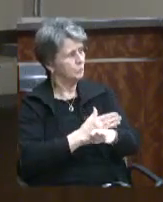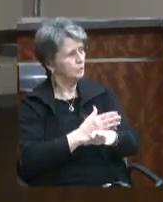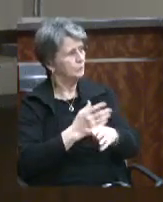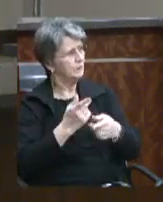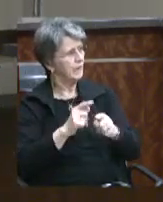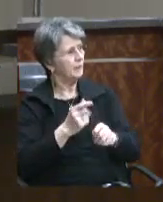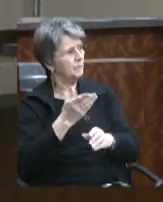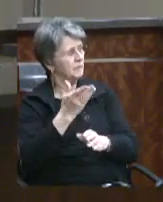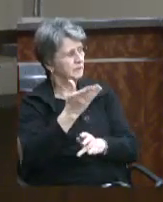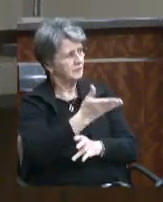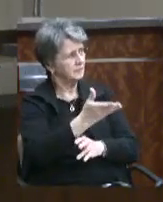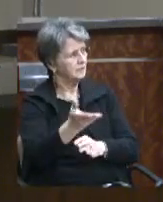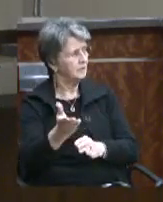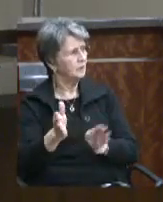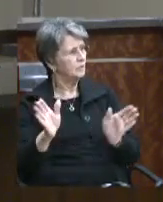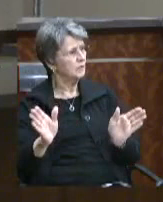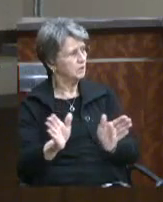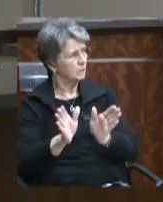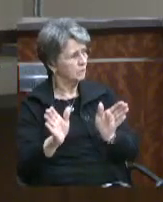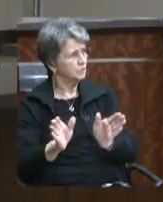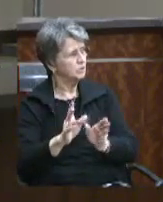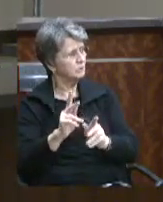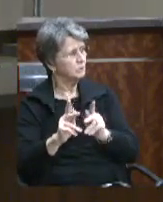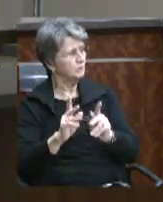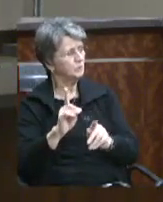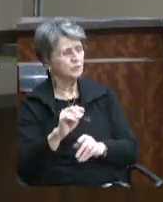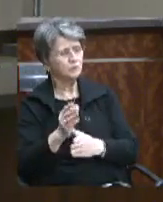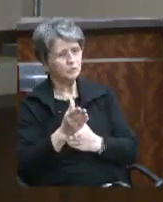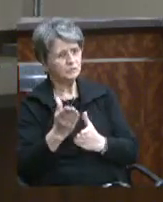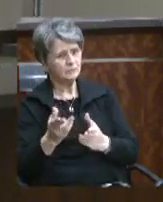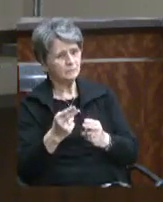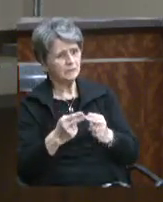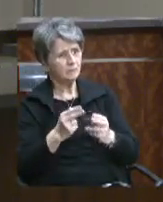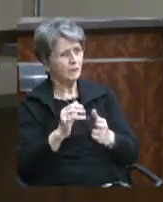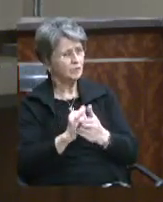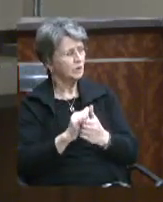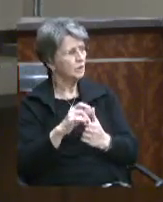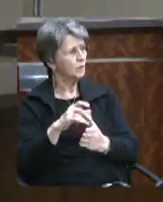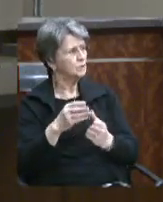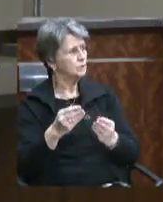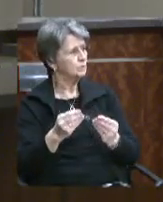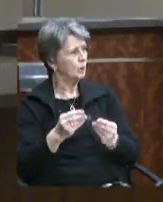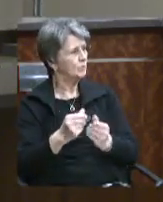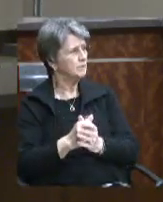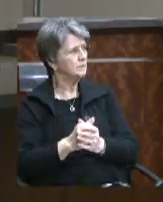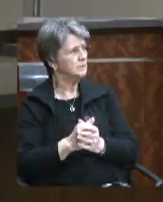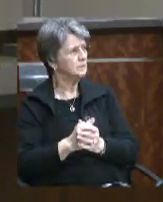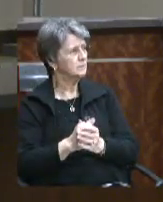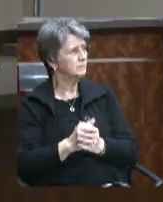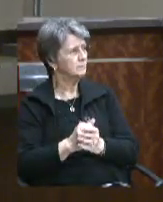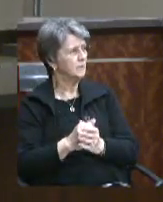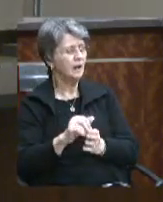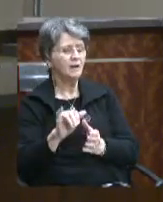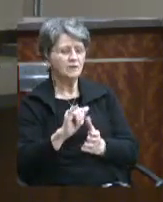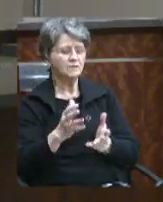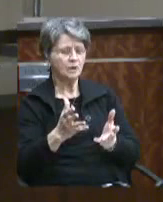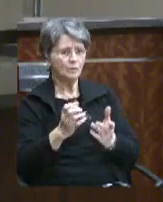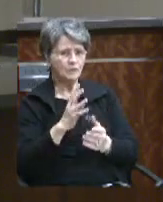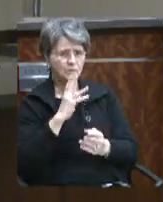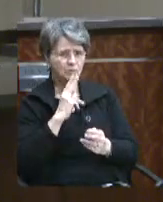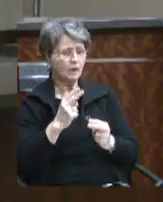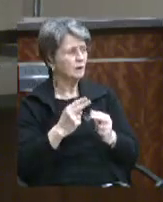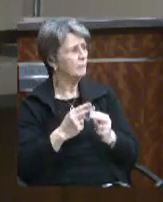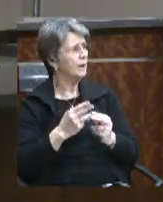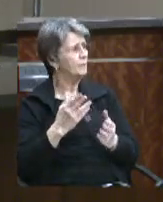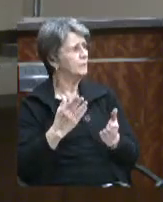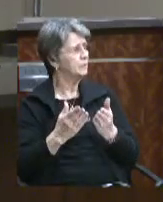homeowners to do something about those properties. I also wanted to talk about perhaps having